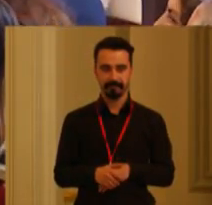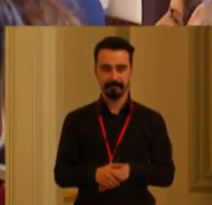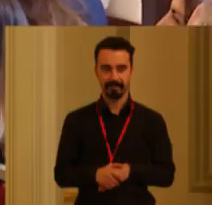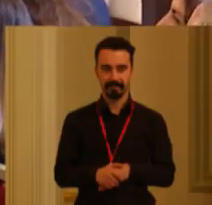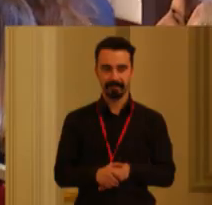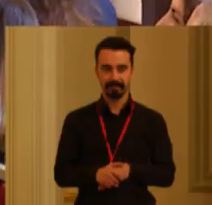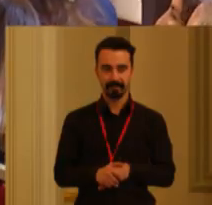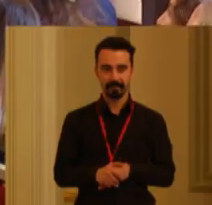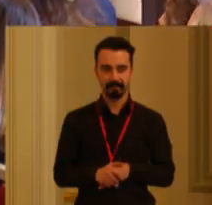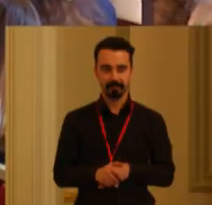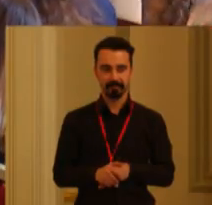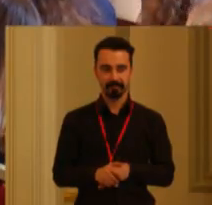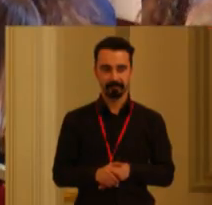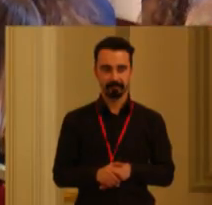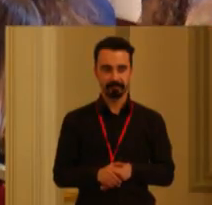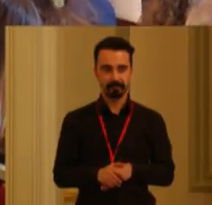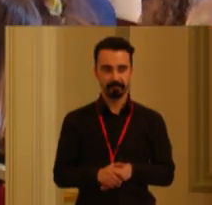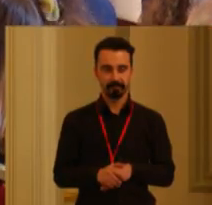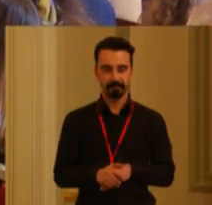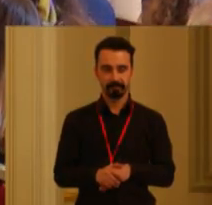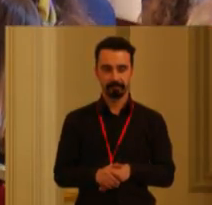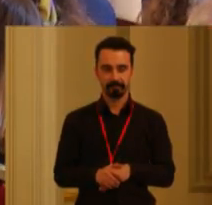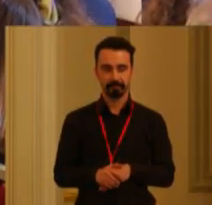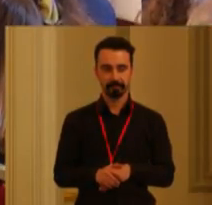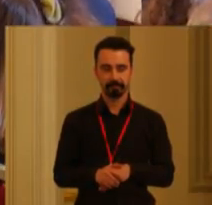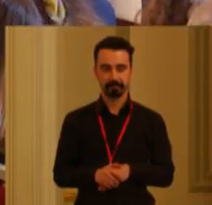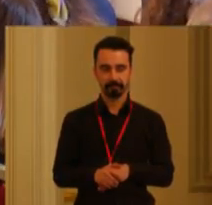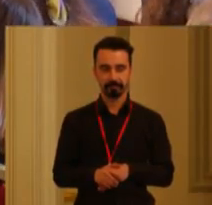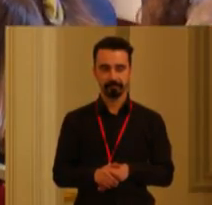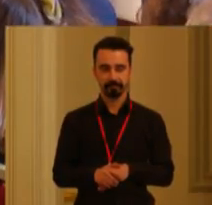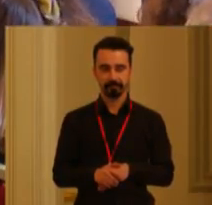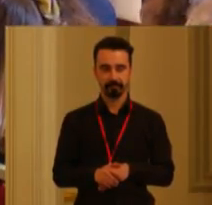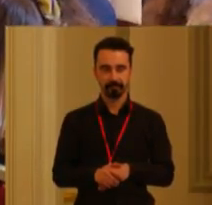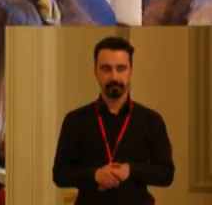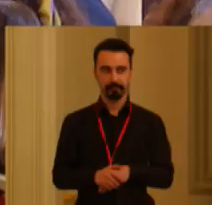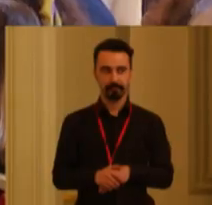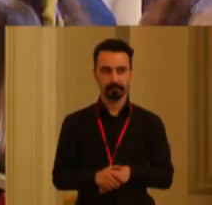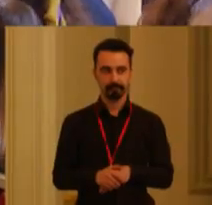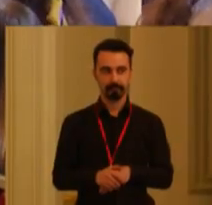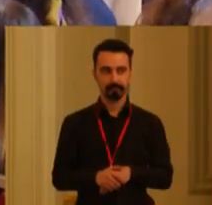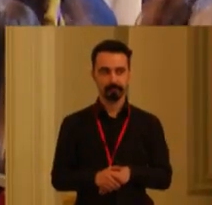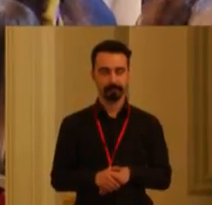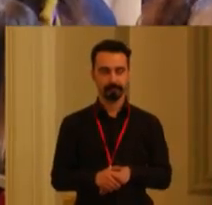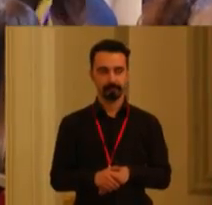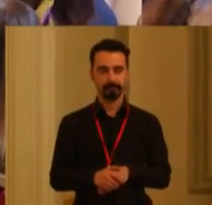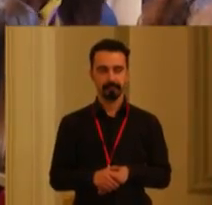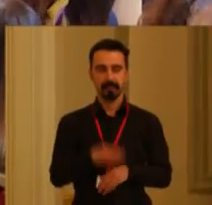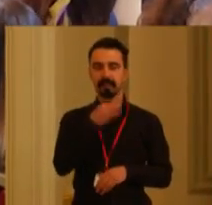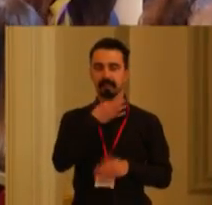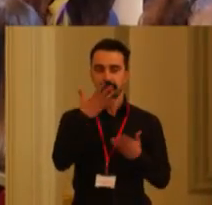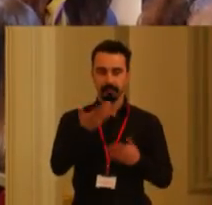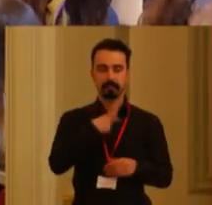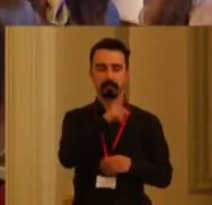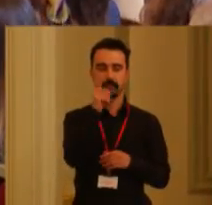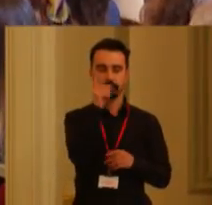question? One more? Well, why don't we finish this round and then we'll come back to you once again. Hansen, let's turn to you. You've got all